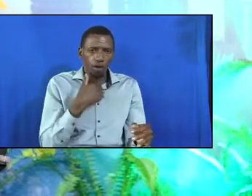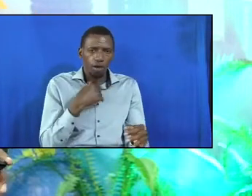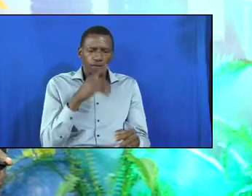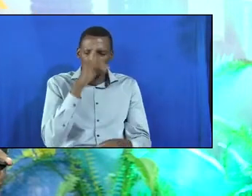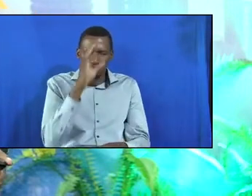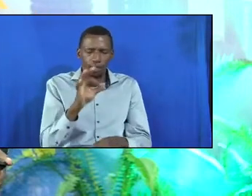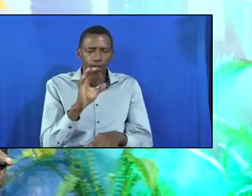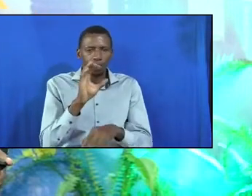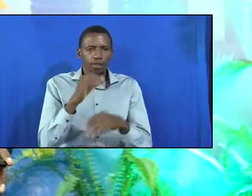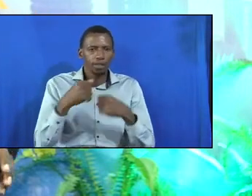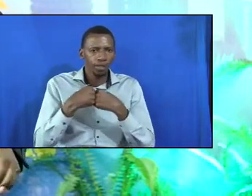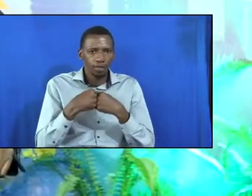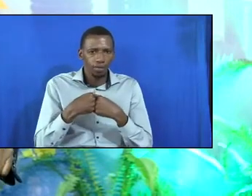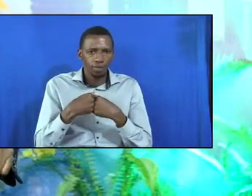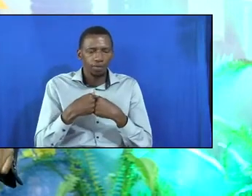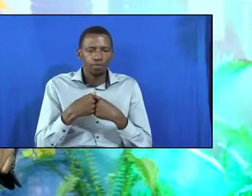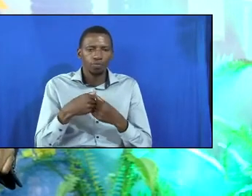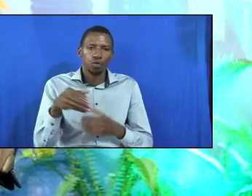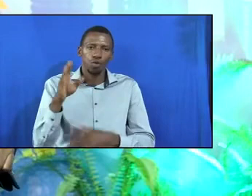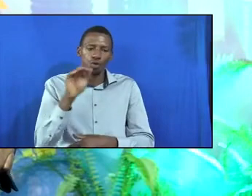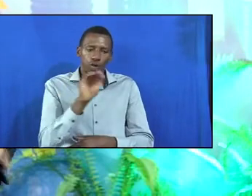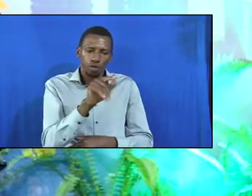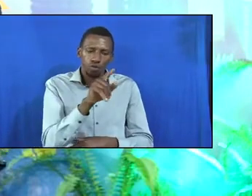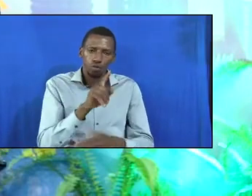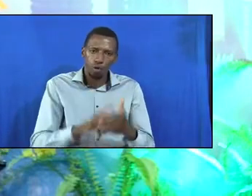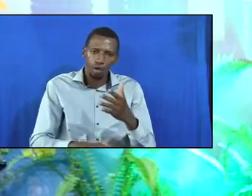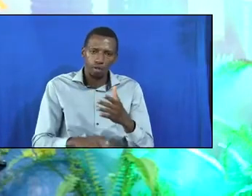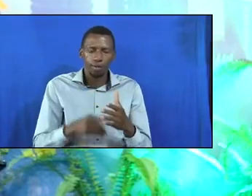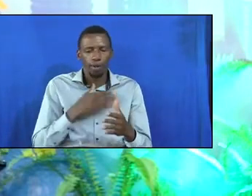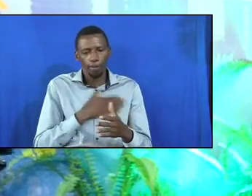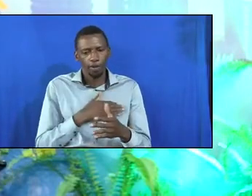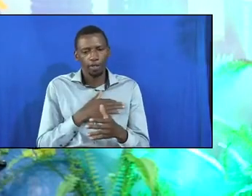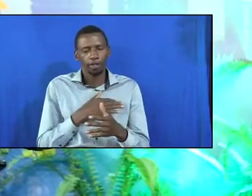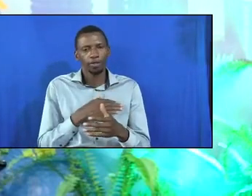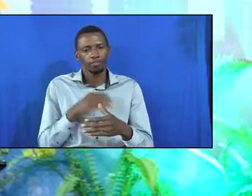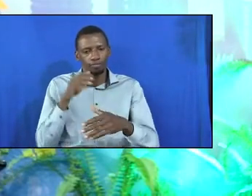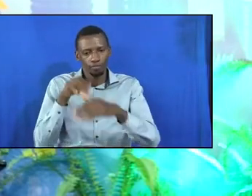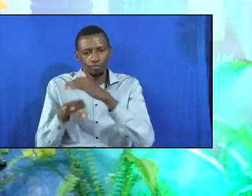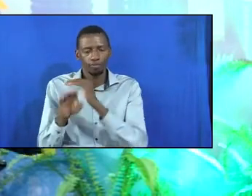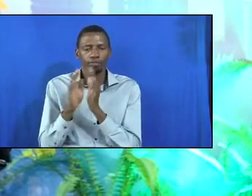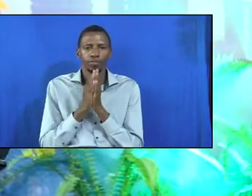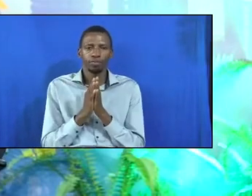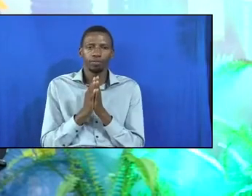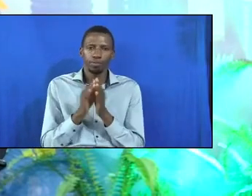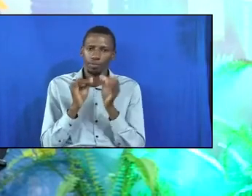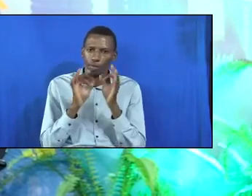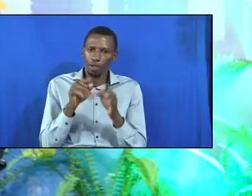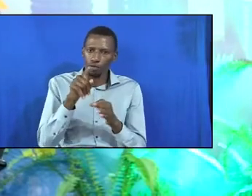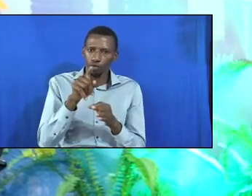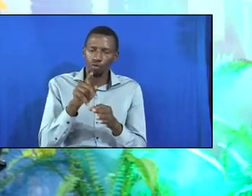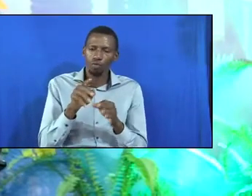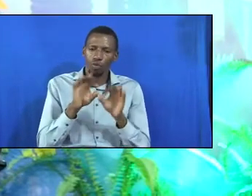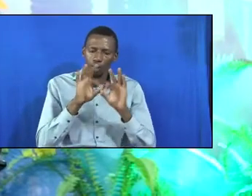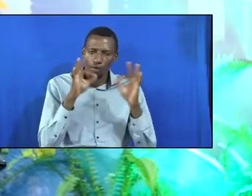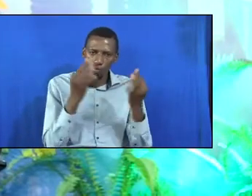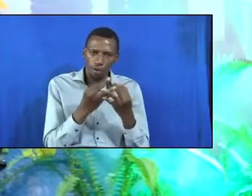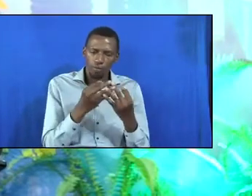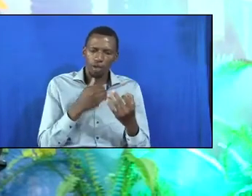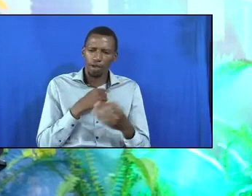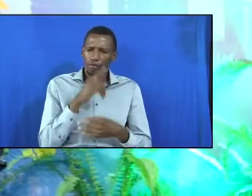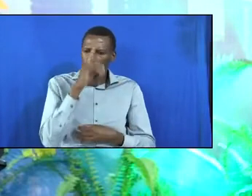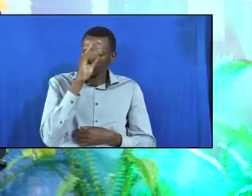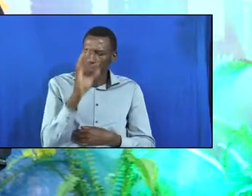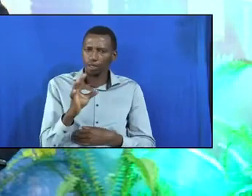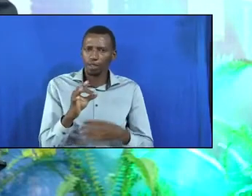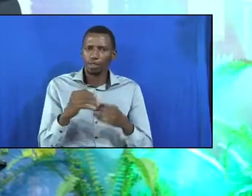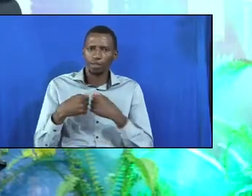at your door and is telling you, have a season of prayer. If, as a family, you are seriously challenged, God has knocked at your